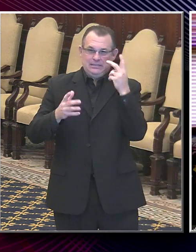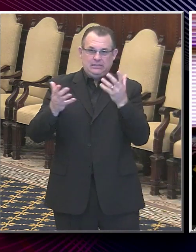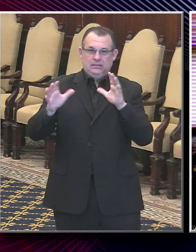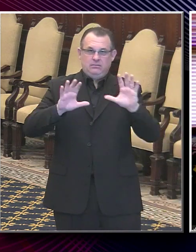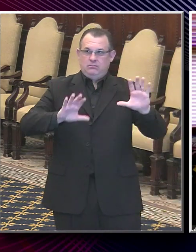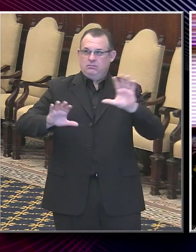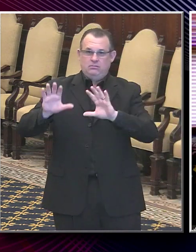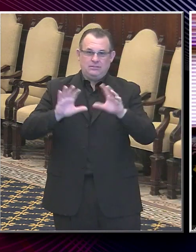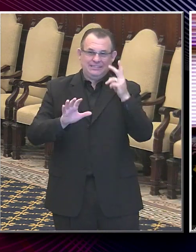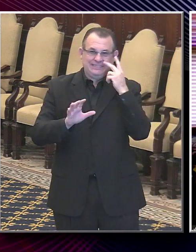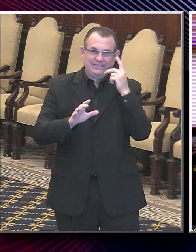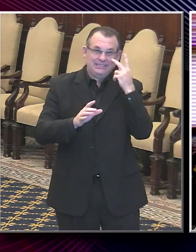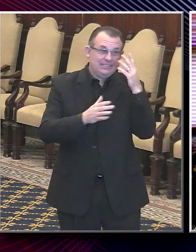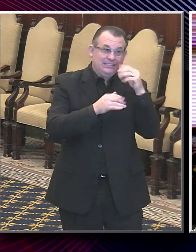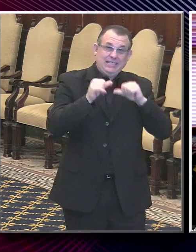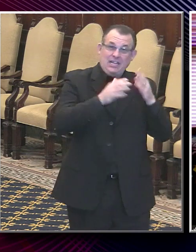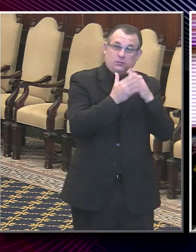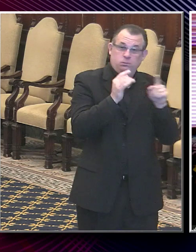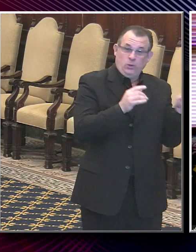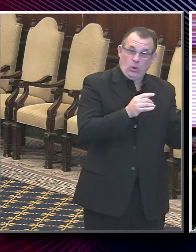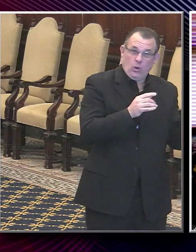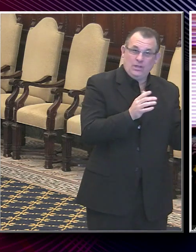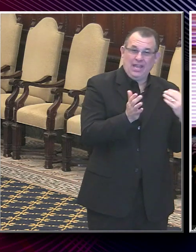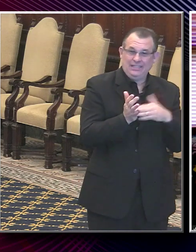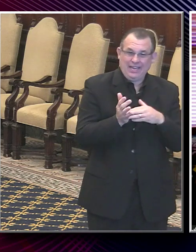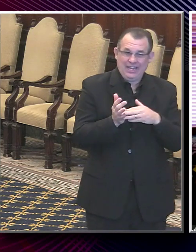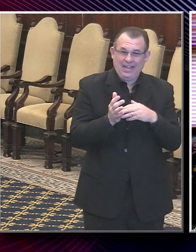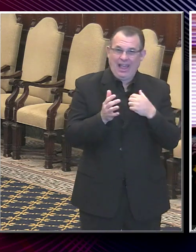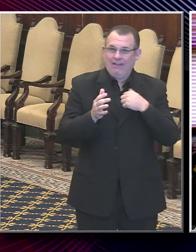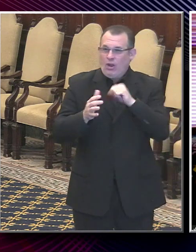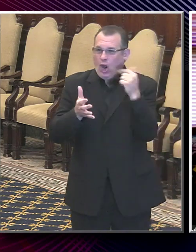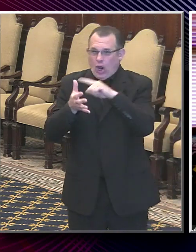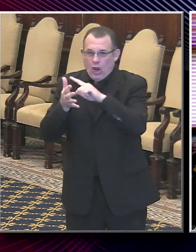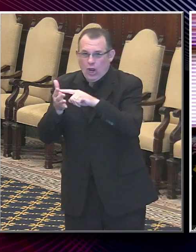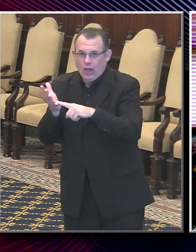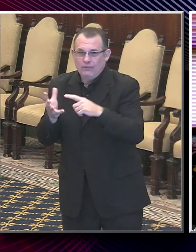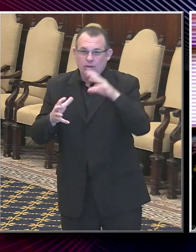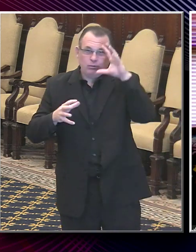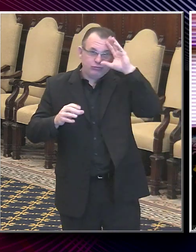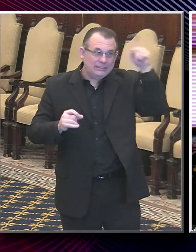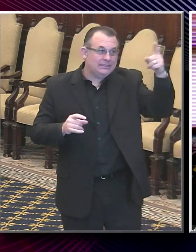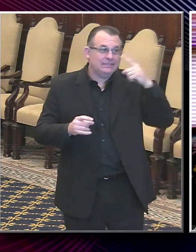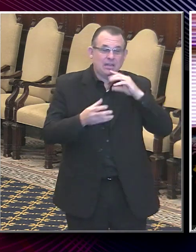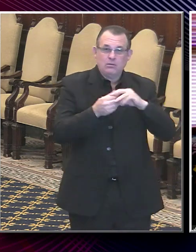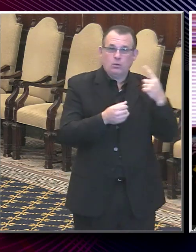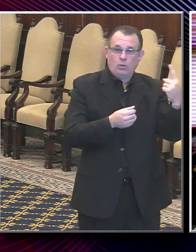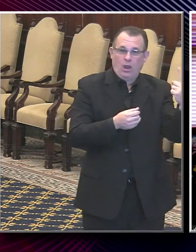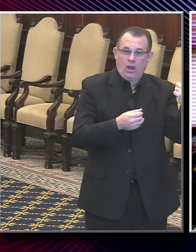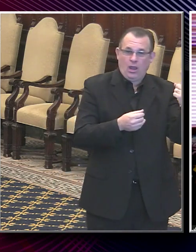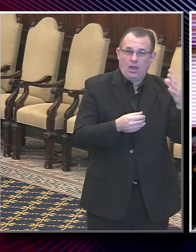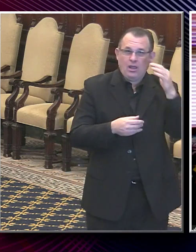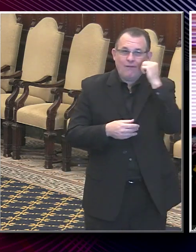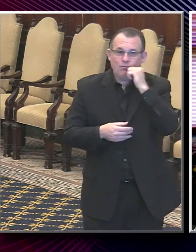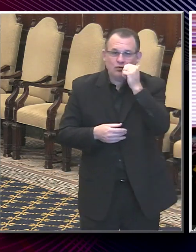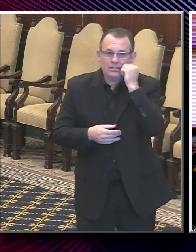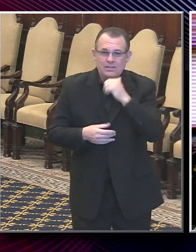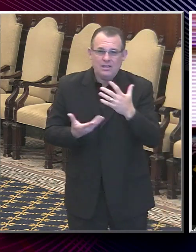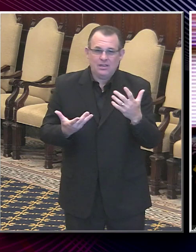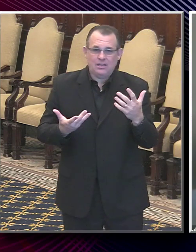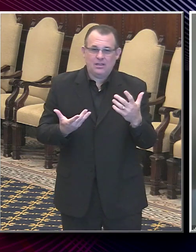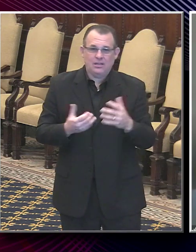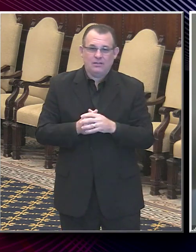political side, because again, you have all those other factors. You have the president of the United States on every single day acting like nothing's going